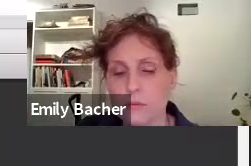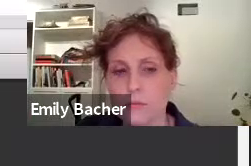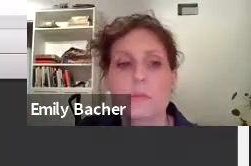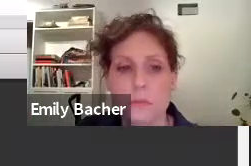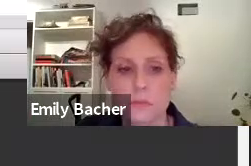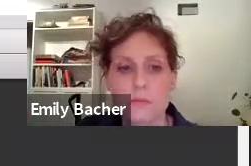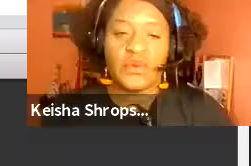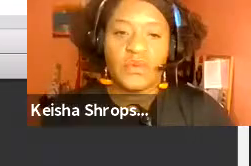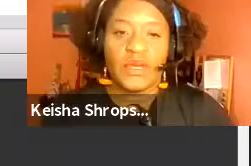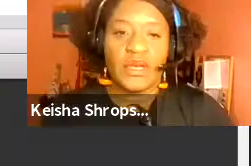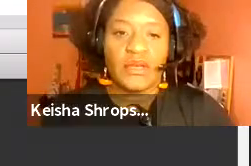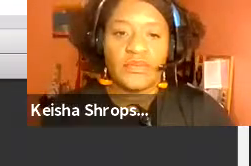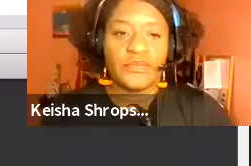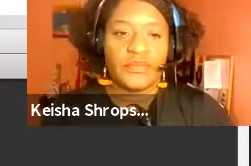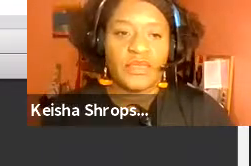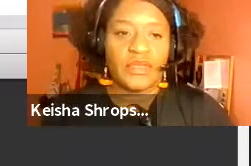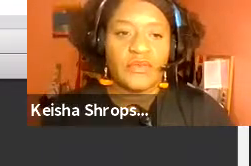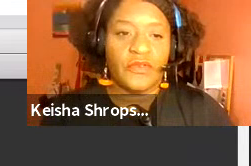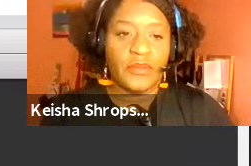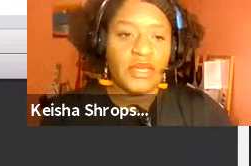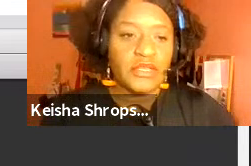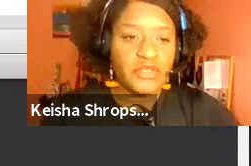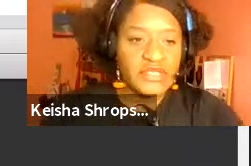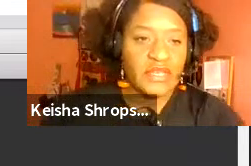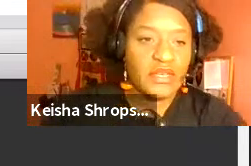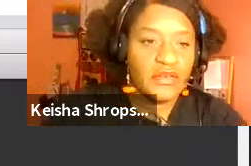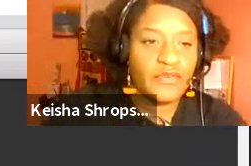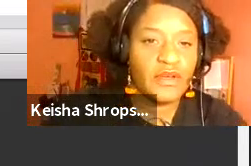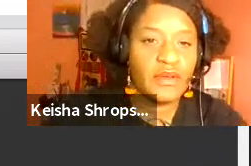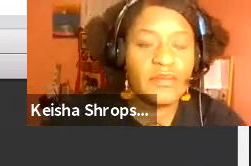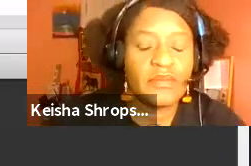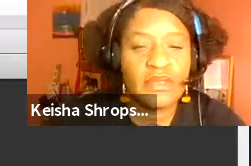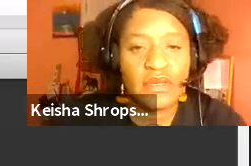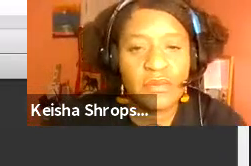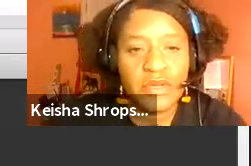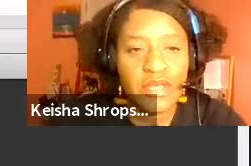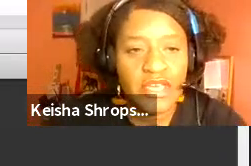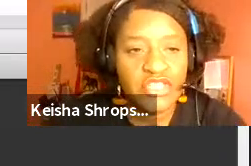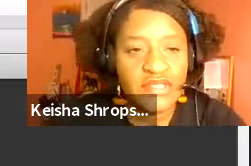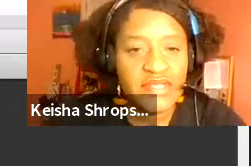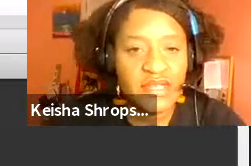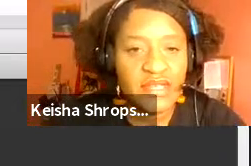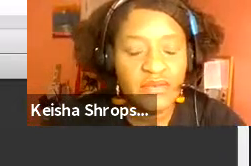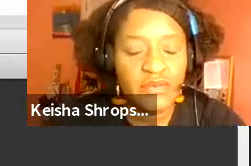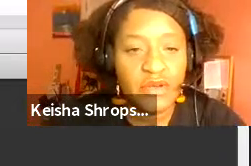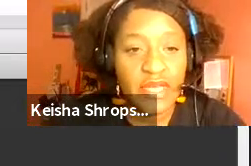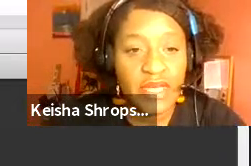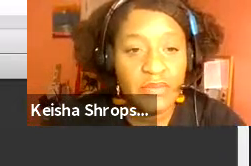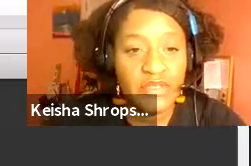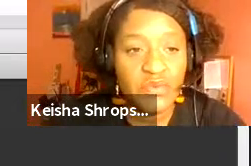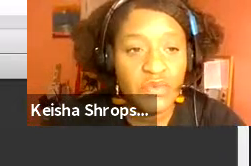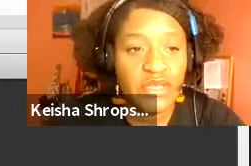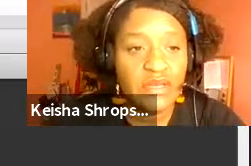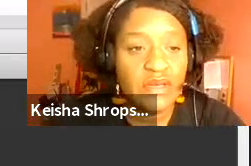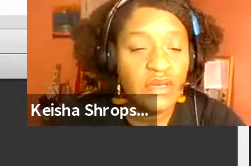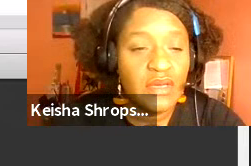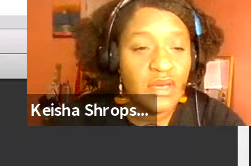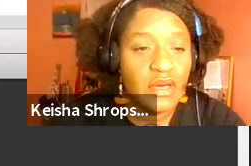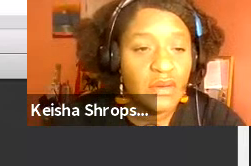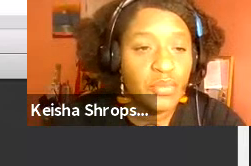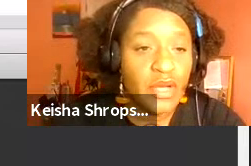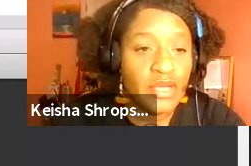Yes. So from my understanding from the communications that were had